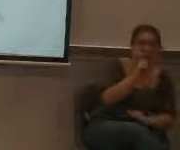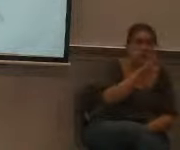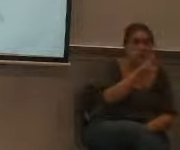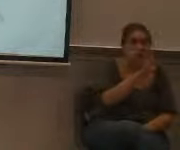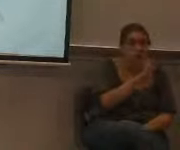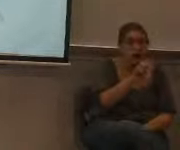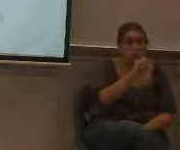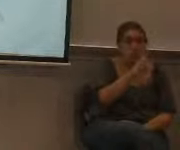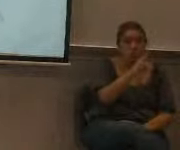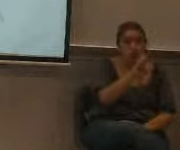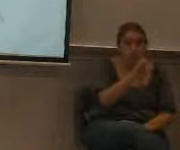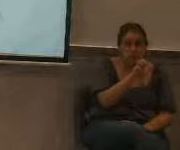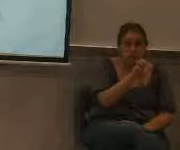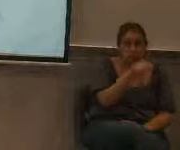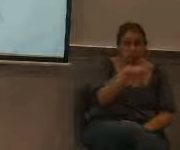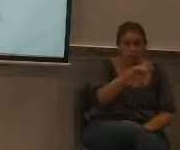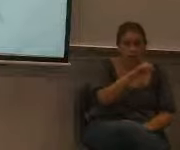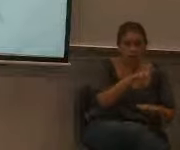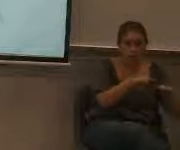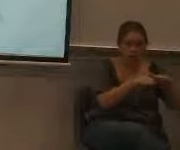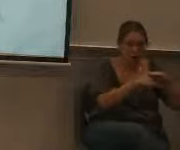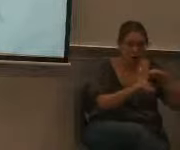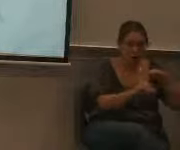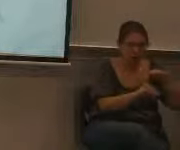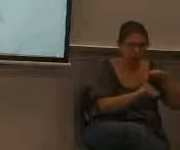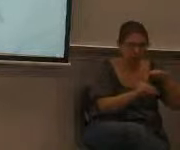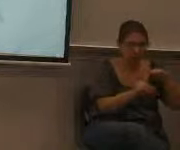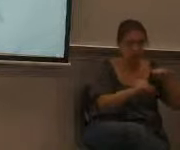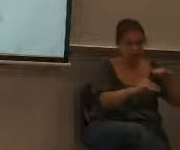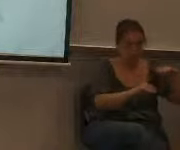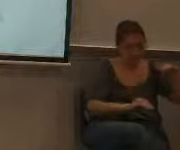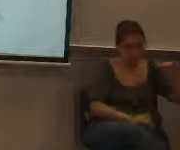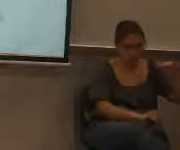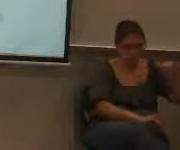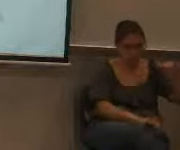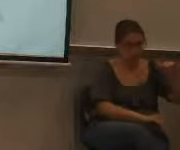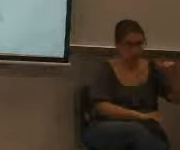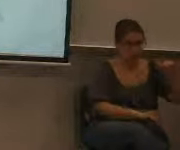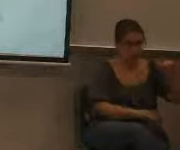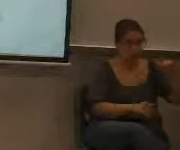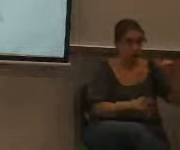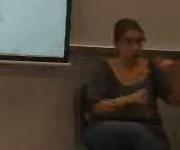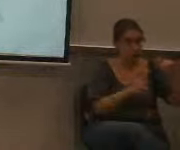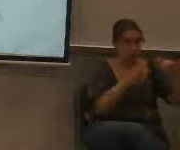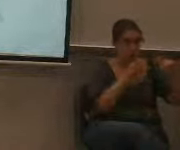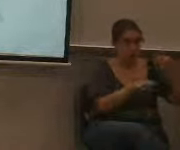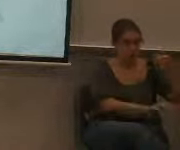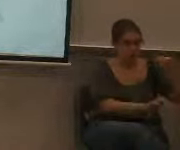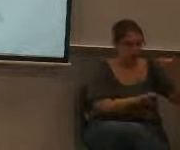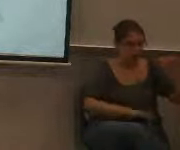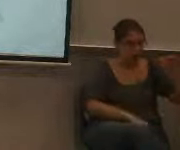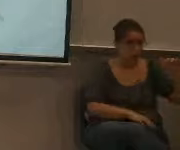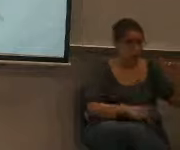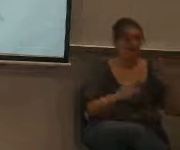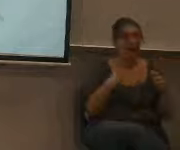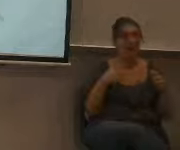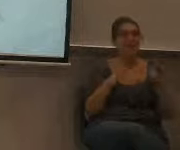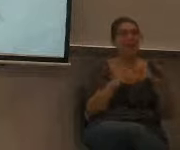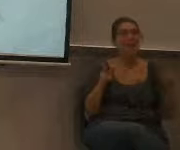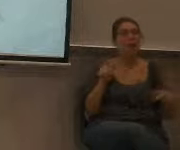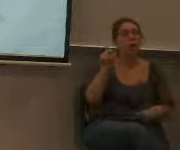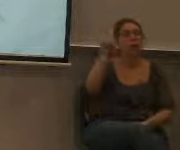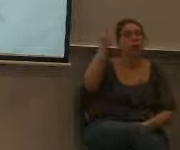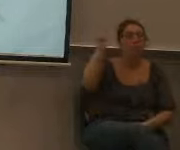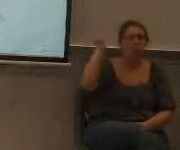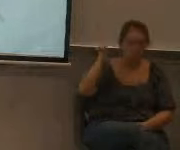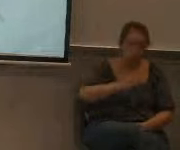subsurface aquifers and the very deepest aquifers, ones that are the furthest away from surface sources of organic carbon, have extremely